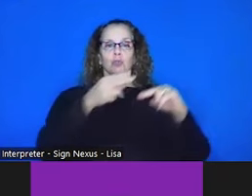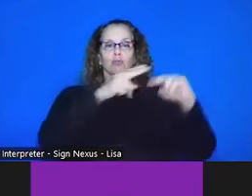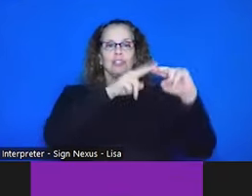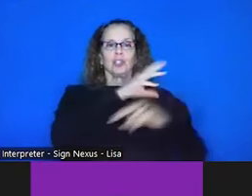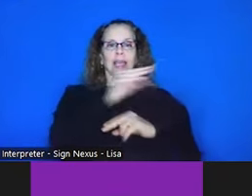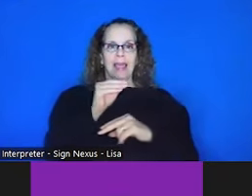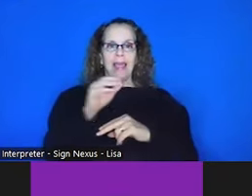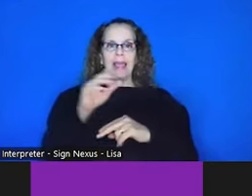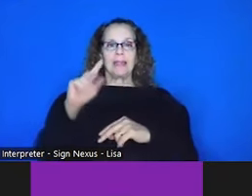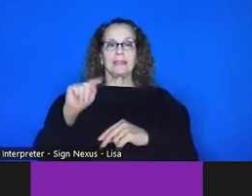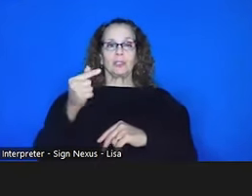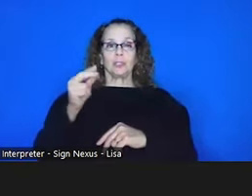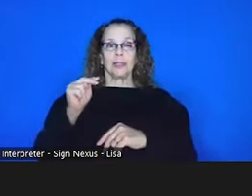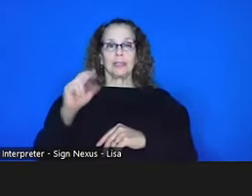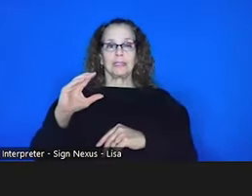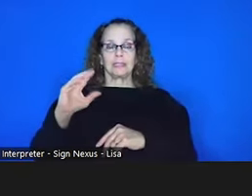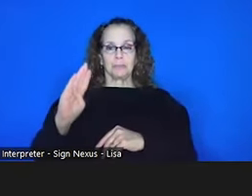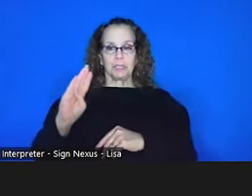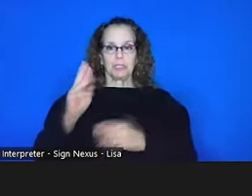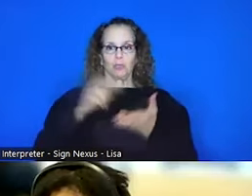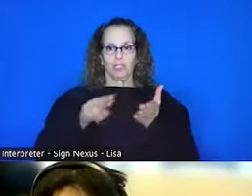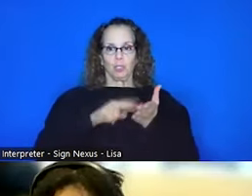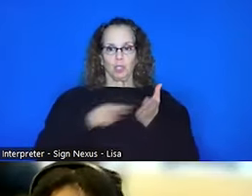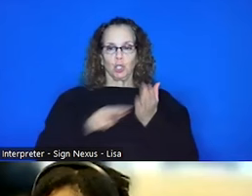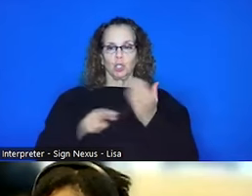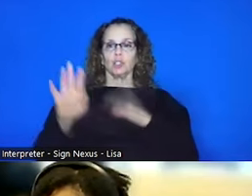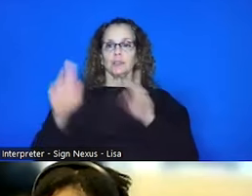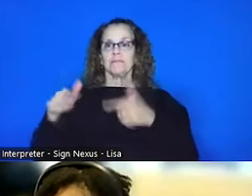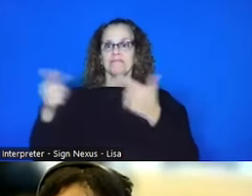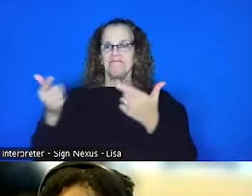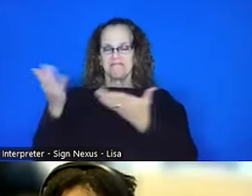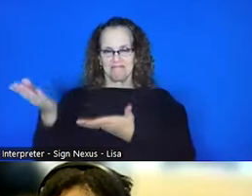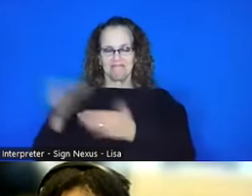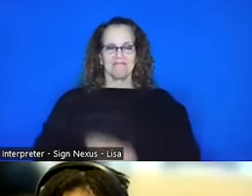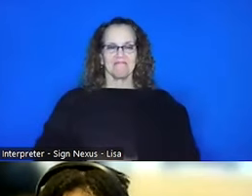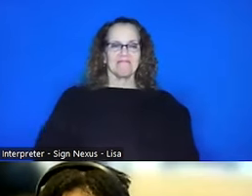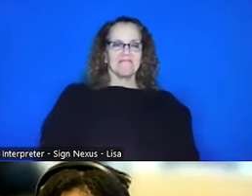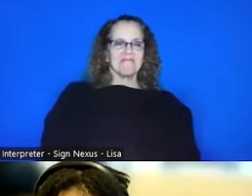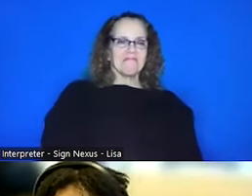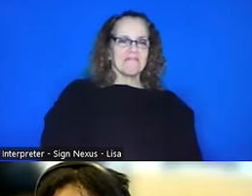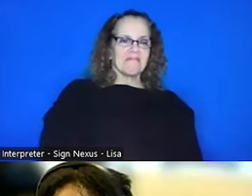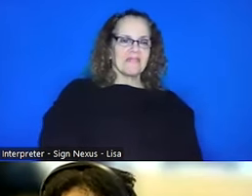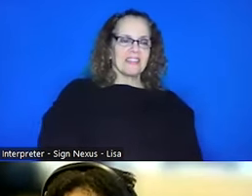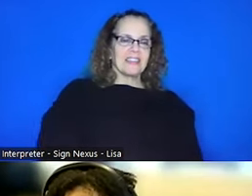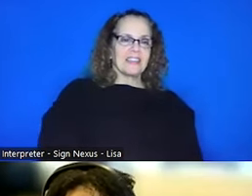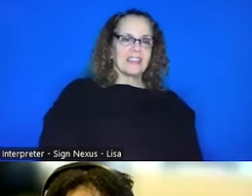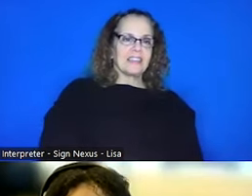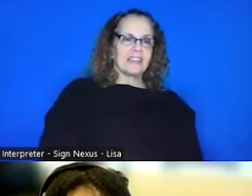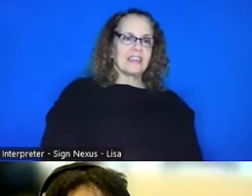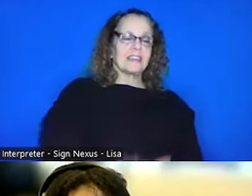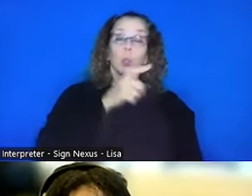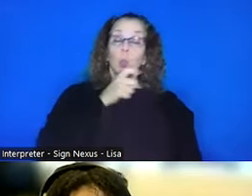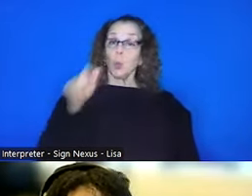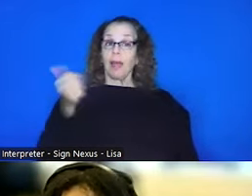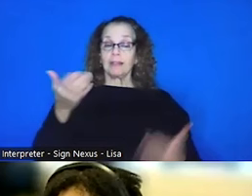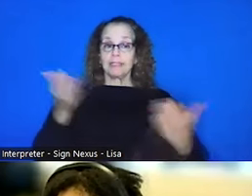research. And Jasmine, you can go ahead and turn on your video. We are also joined today by Kiara St. James,